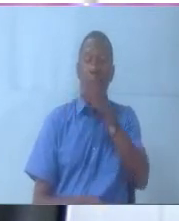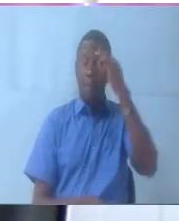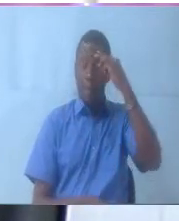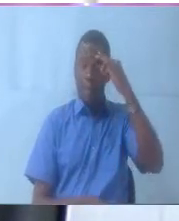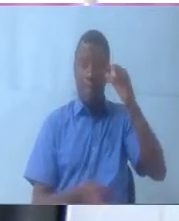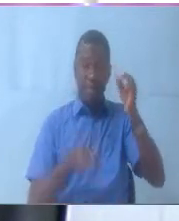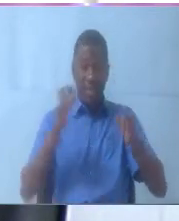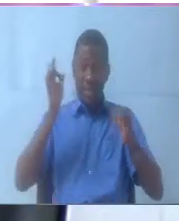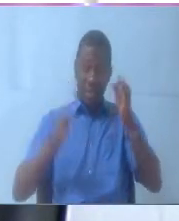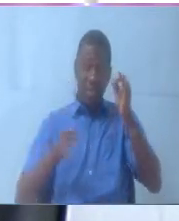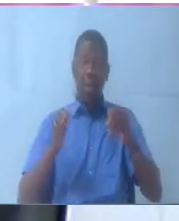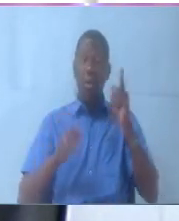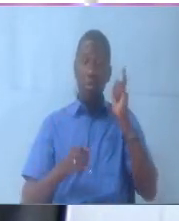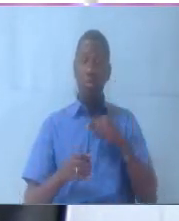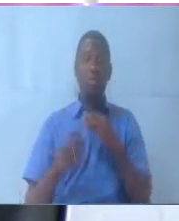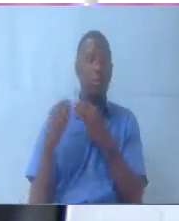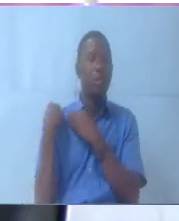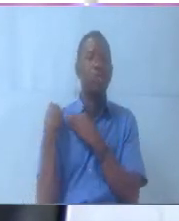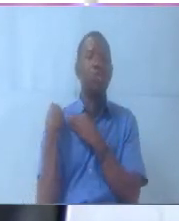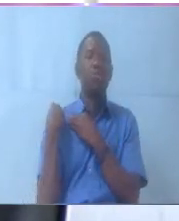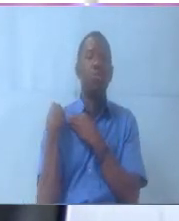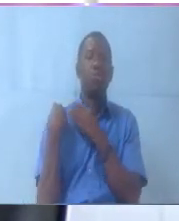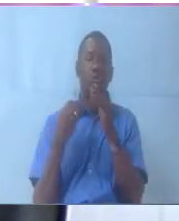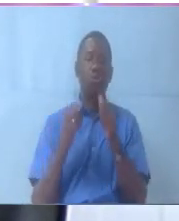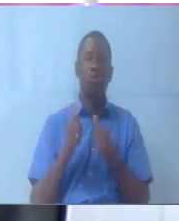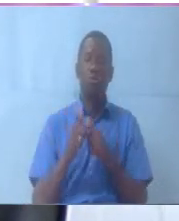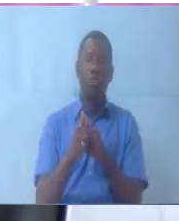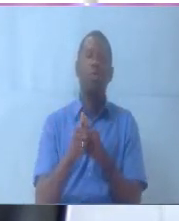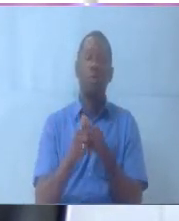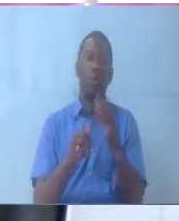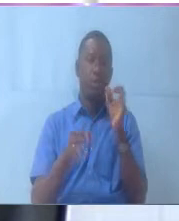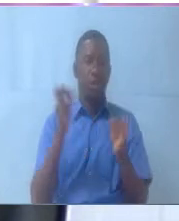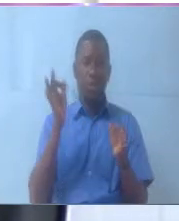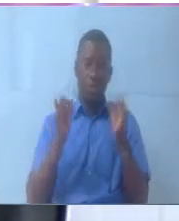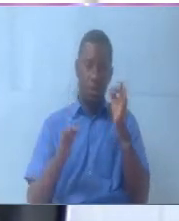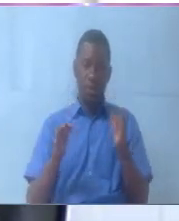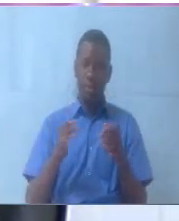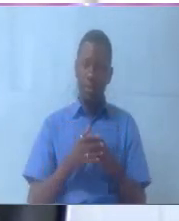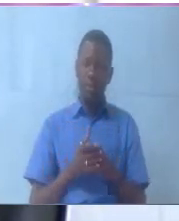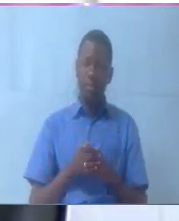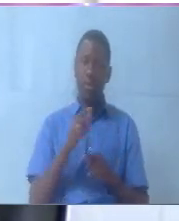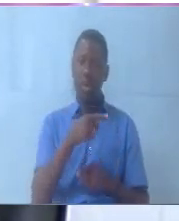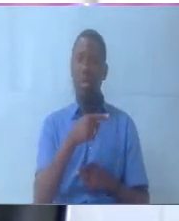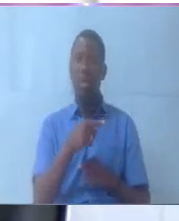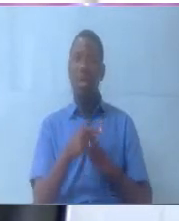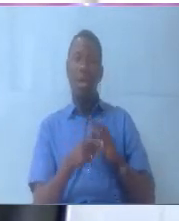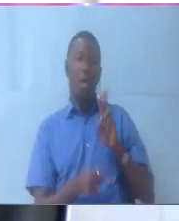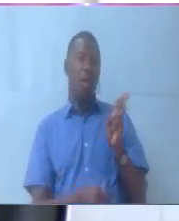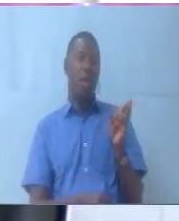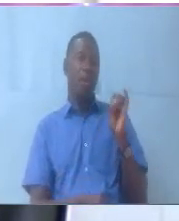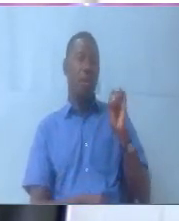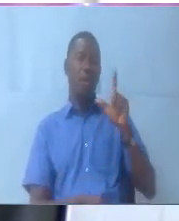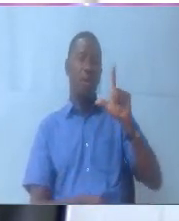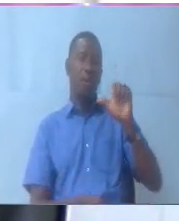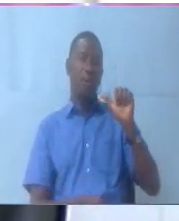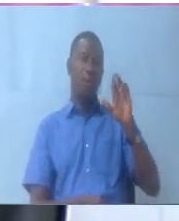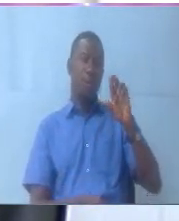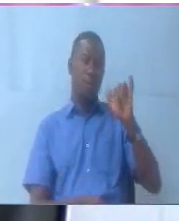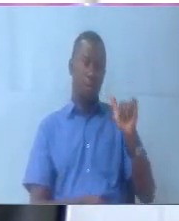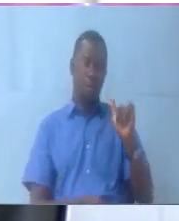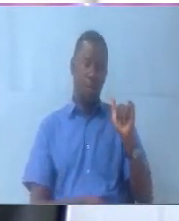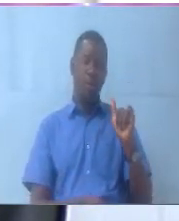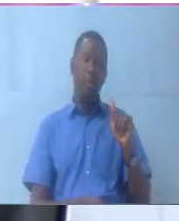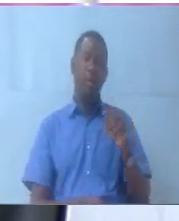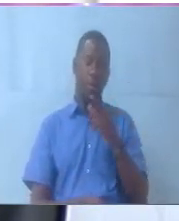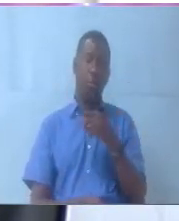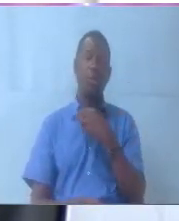atele nyanta kito nyin keta la kake. So Hilary Abeke, woto Hilary Abeke being the principal magistrate, meya